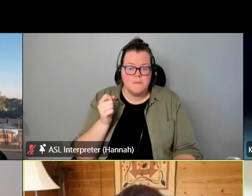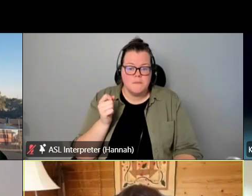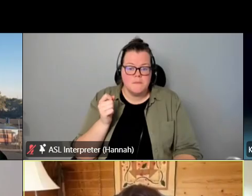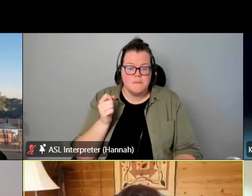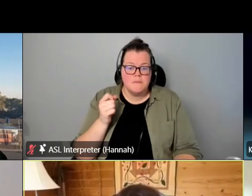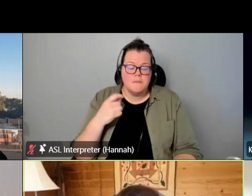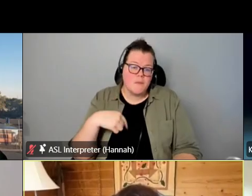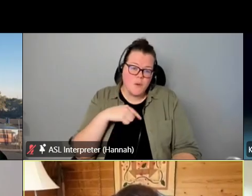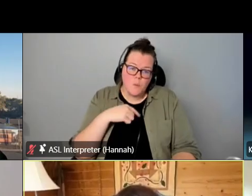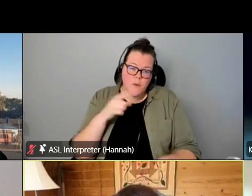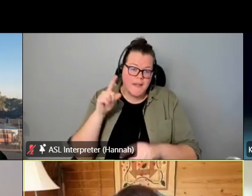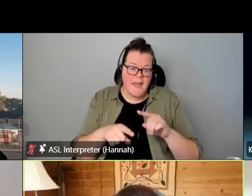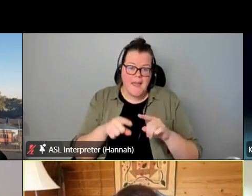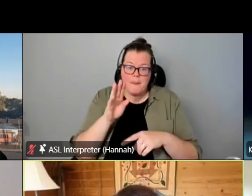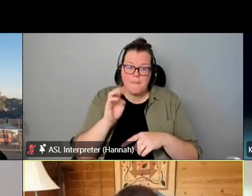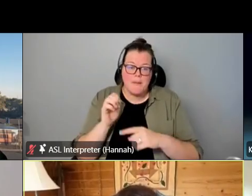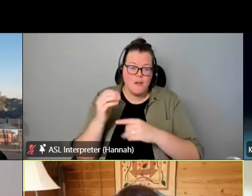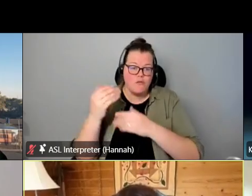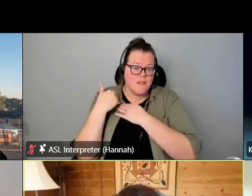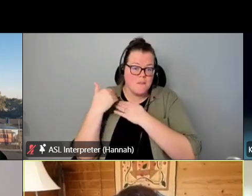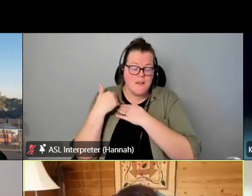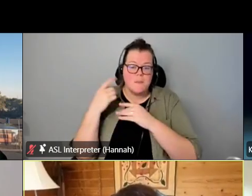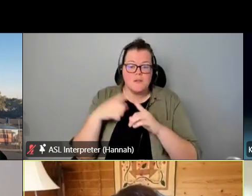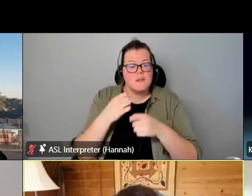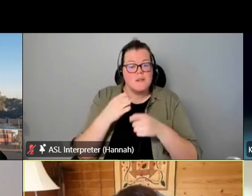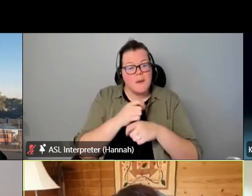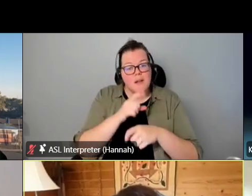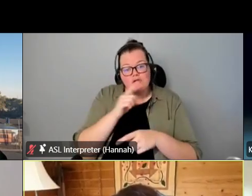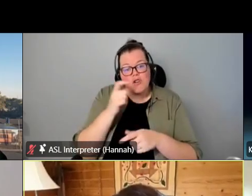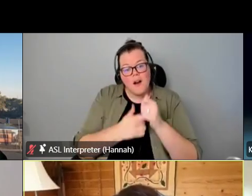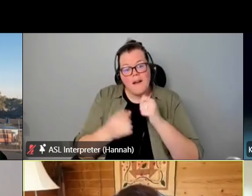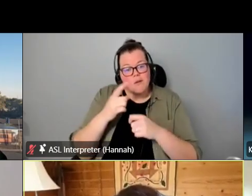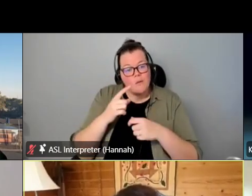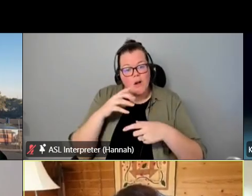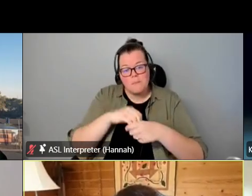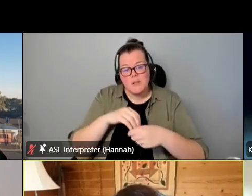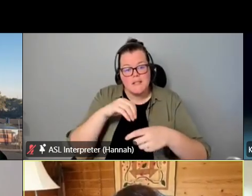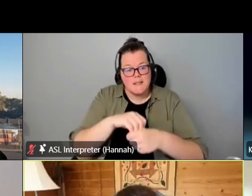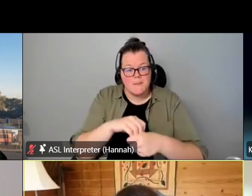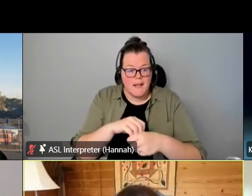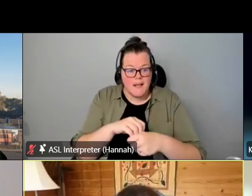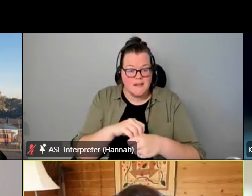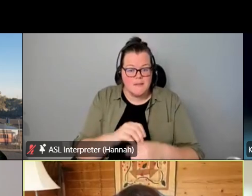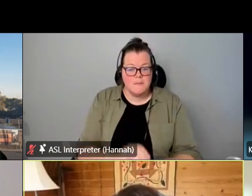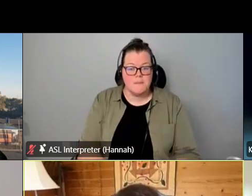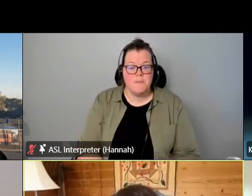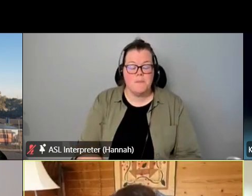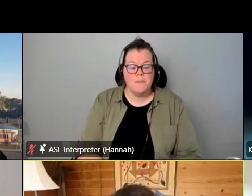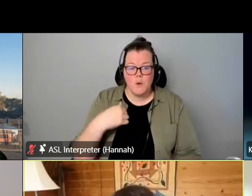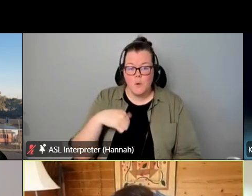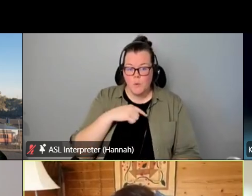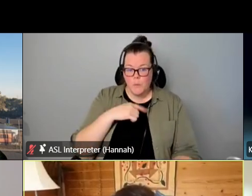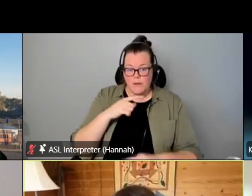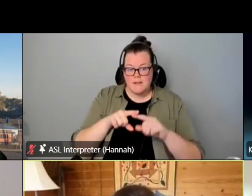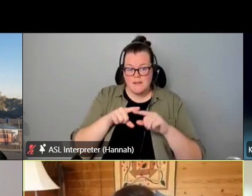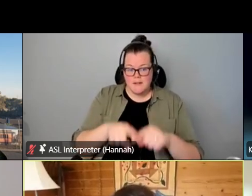we can't be responsible to make sure that everybody participates. We depend on